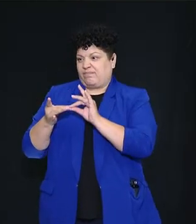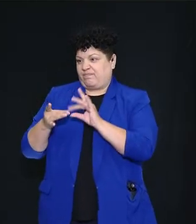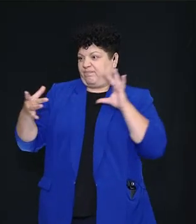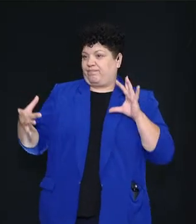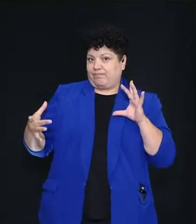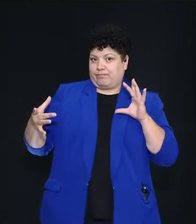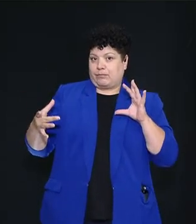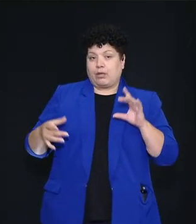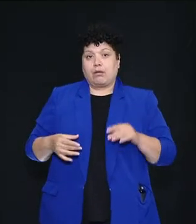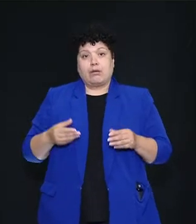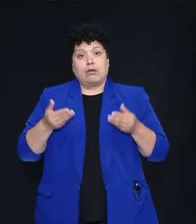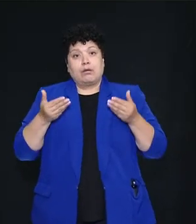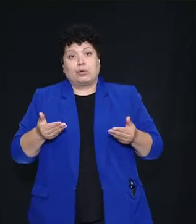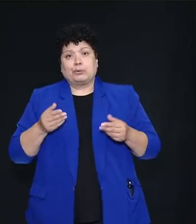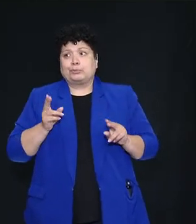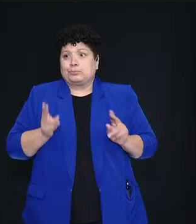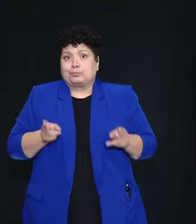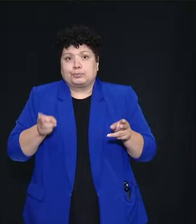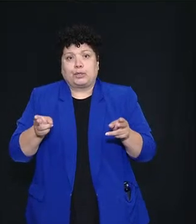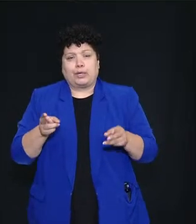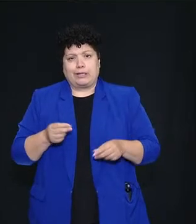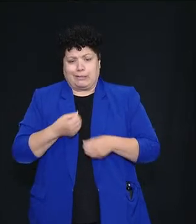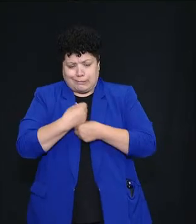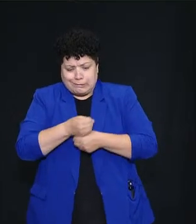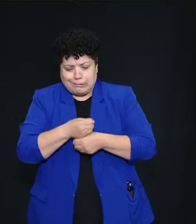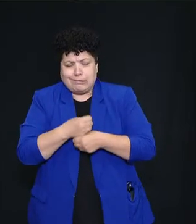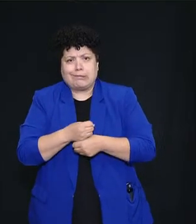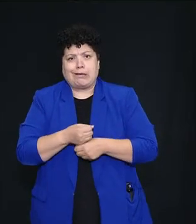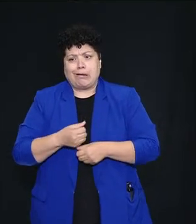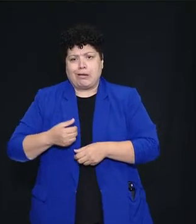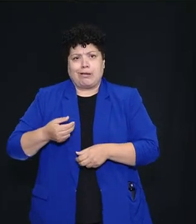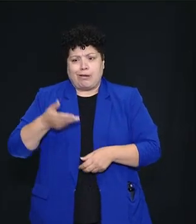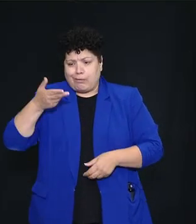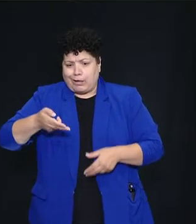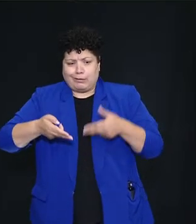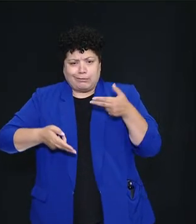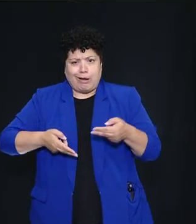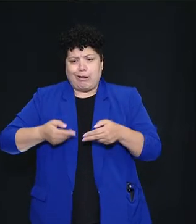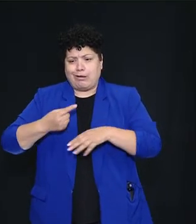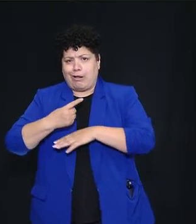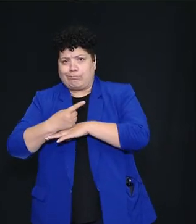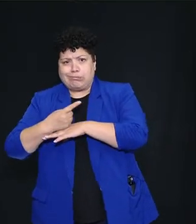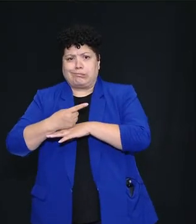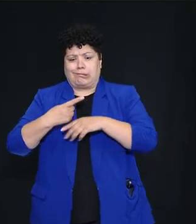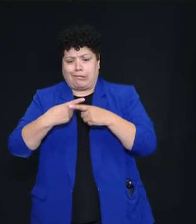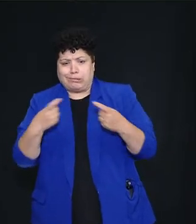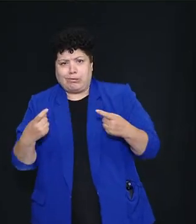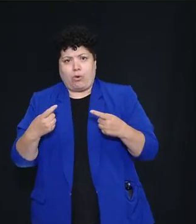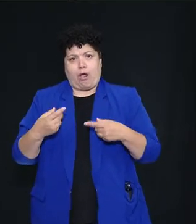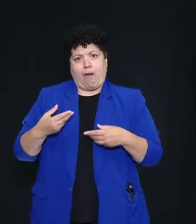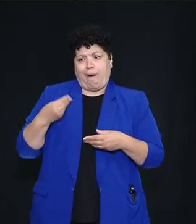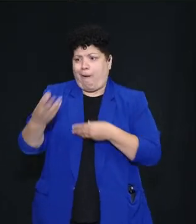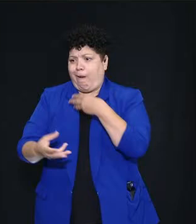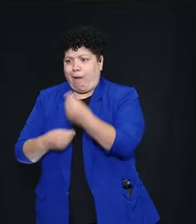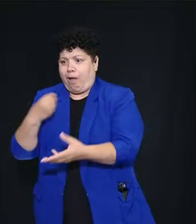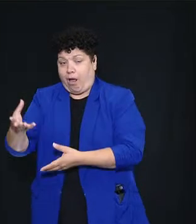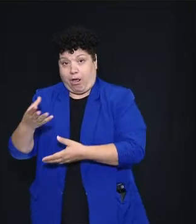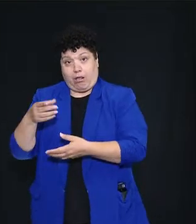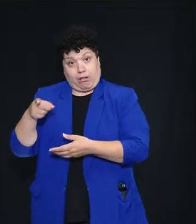An arms race and strategies of deterrence will not bring peace and security.